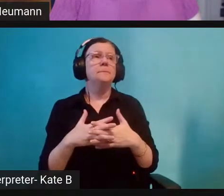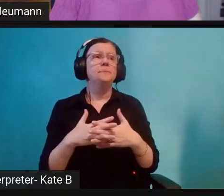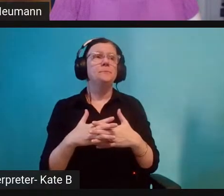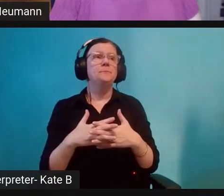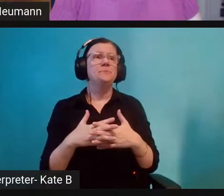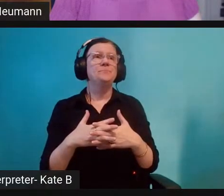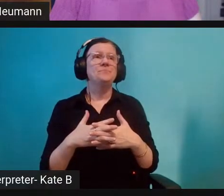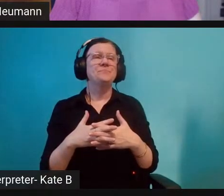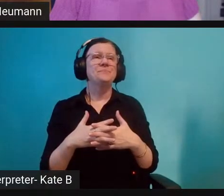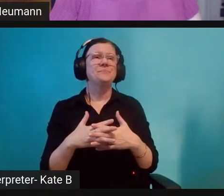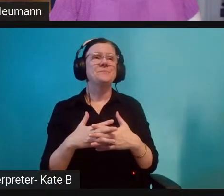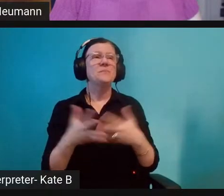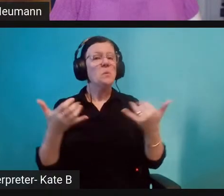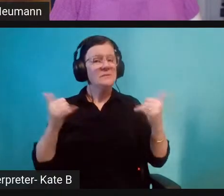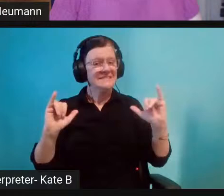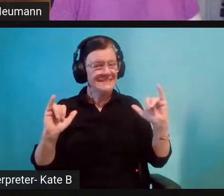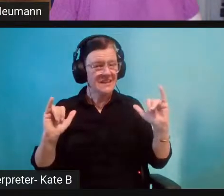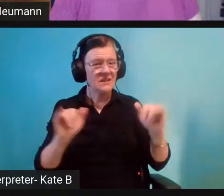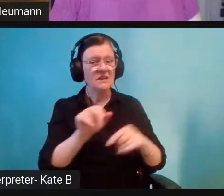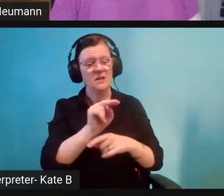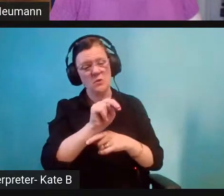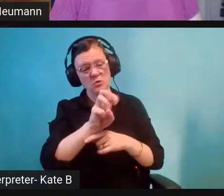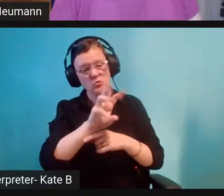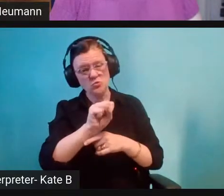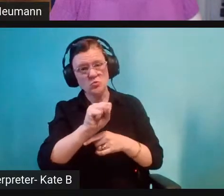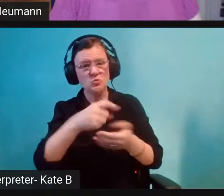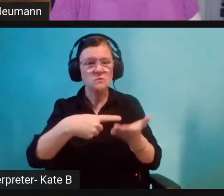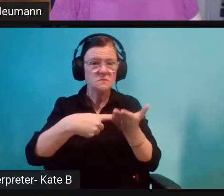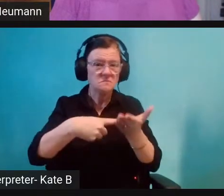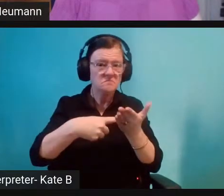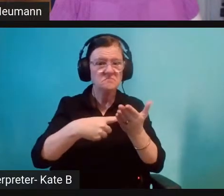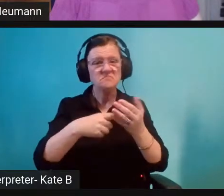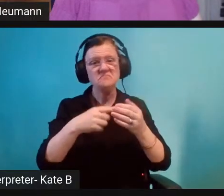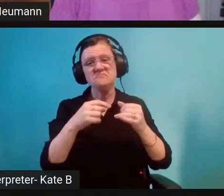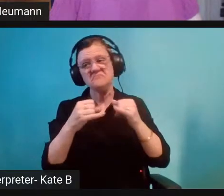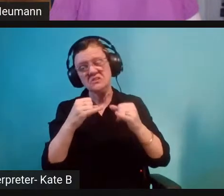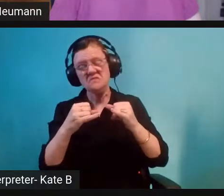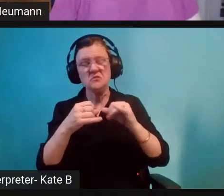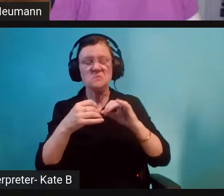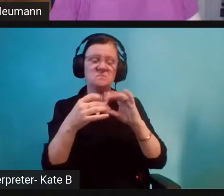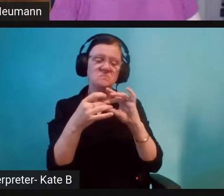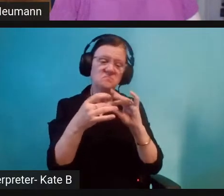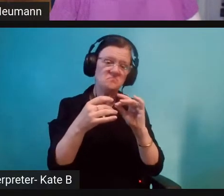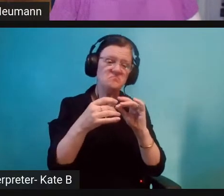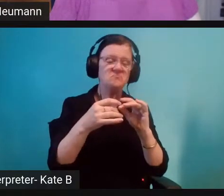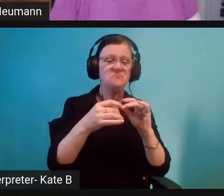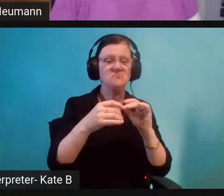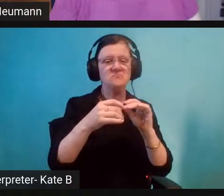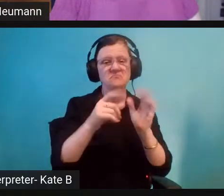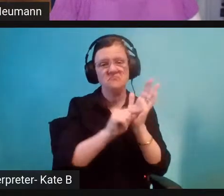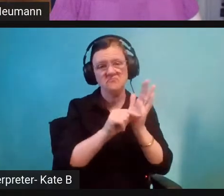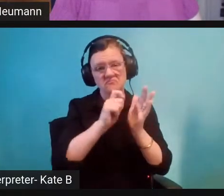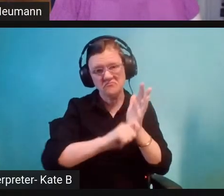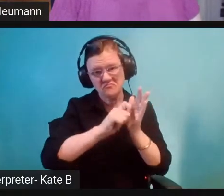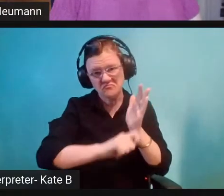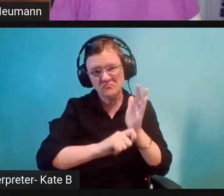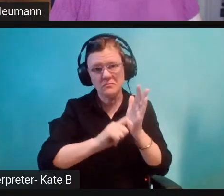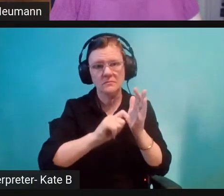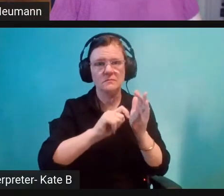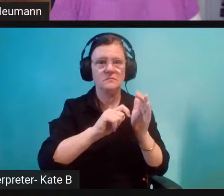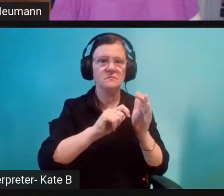yet, when you listen to the reports that people are giving, for example, on who will adversely be